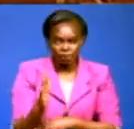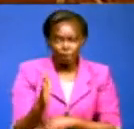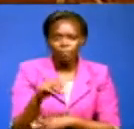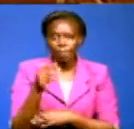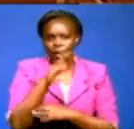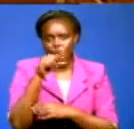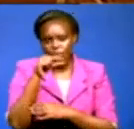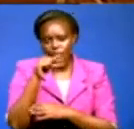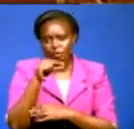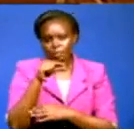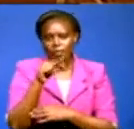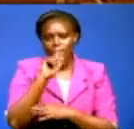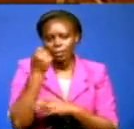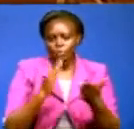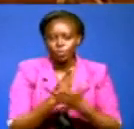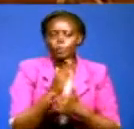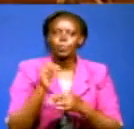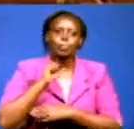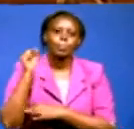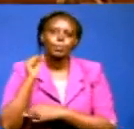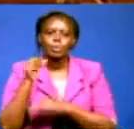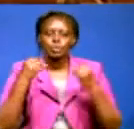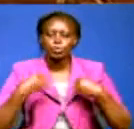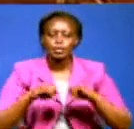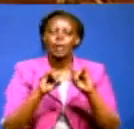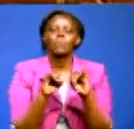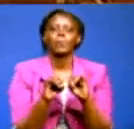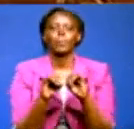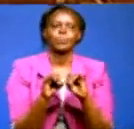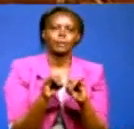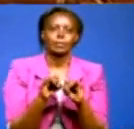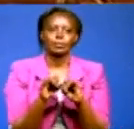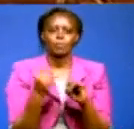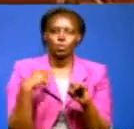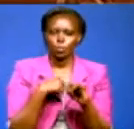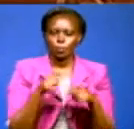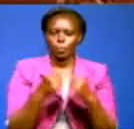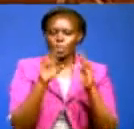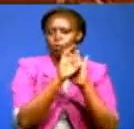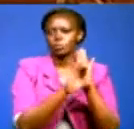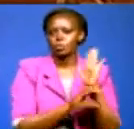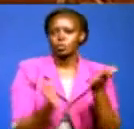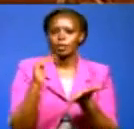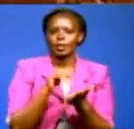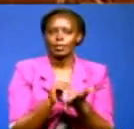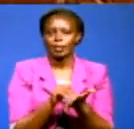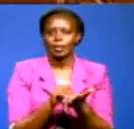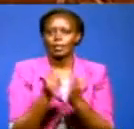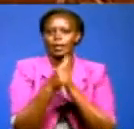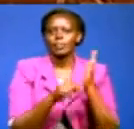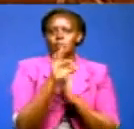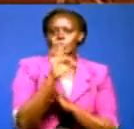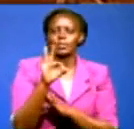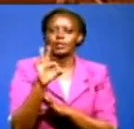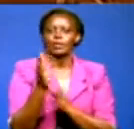county of Kenya through a political trial. We should not violate the Constitution again. Article 33 needs